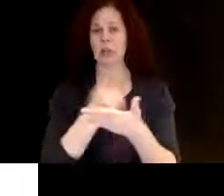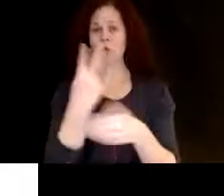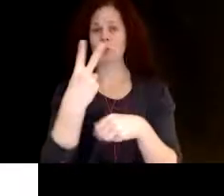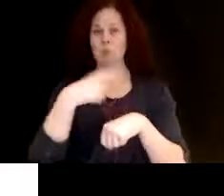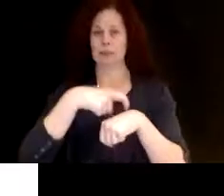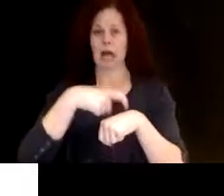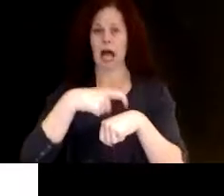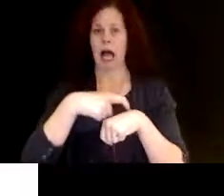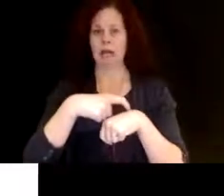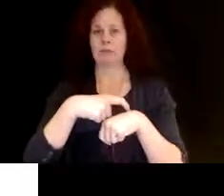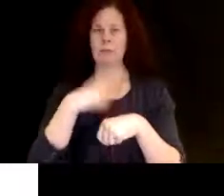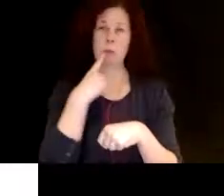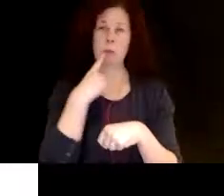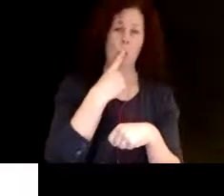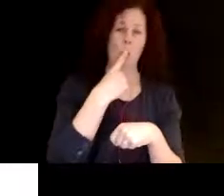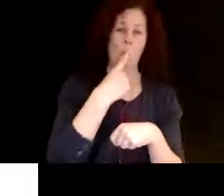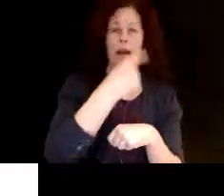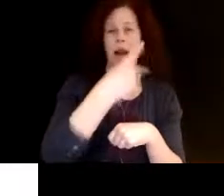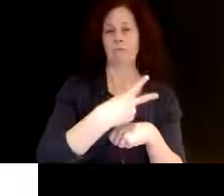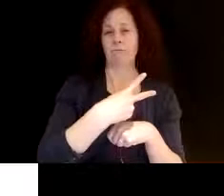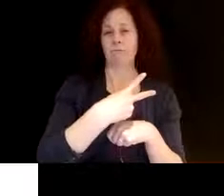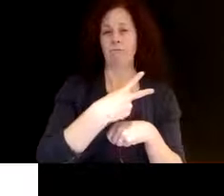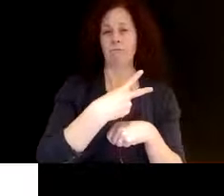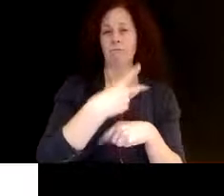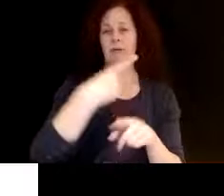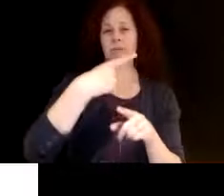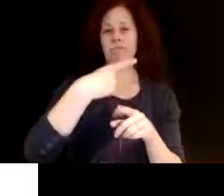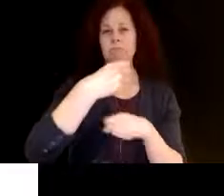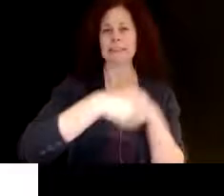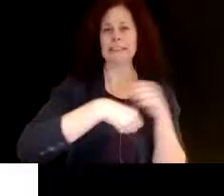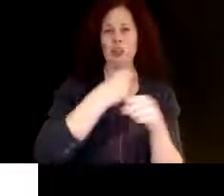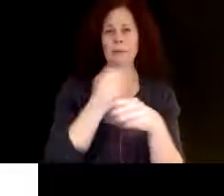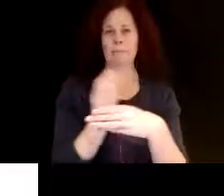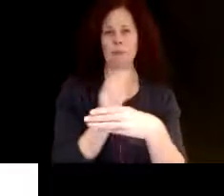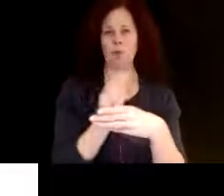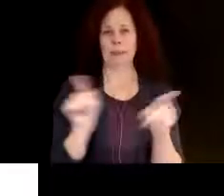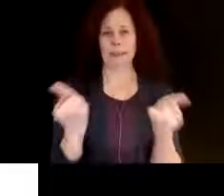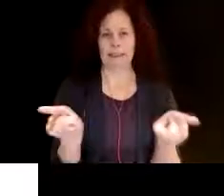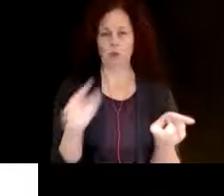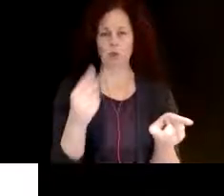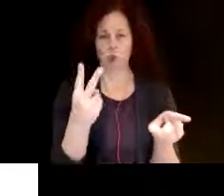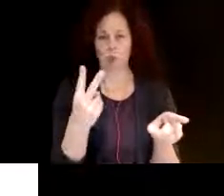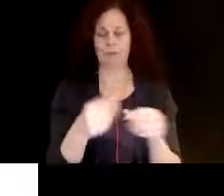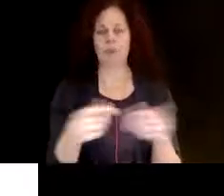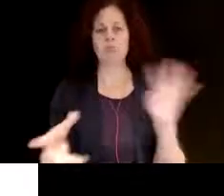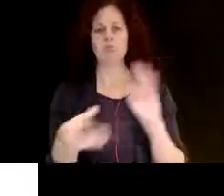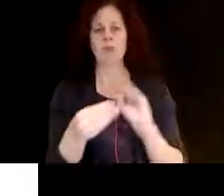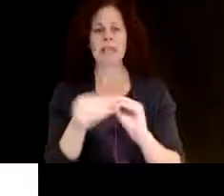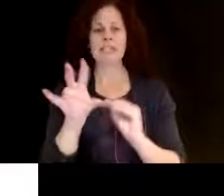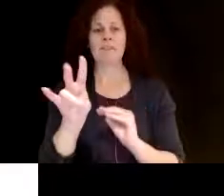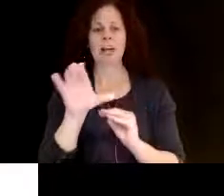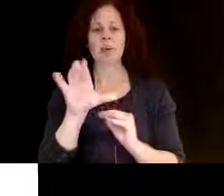by about a year and a half. And in combined those 2 rounds, we got about 775